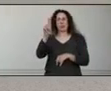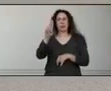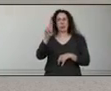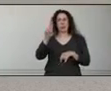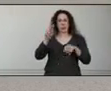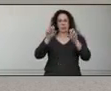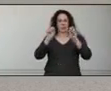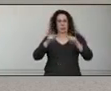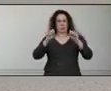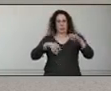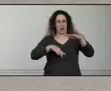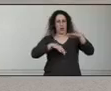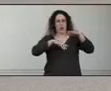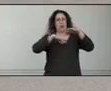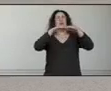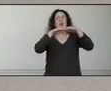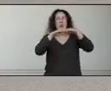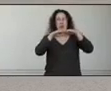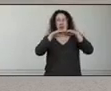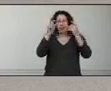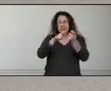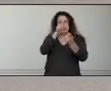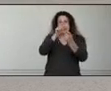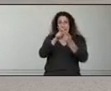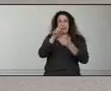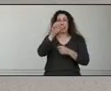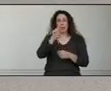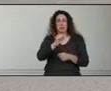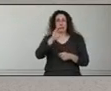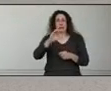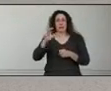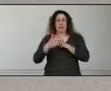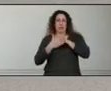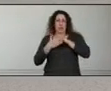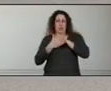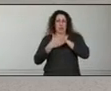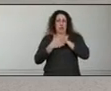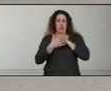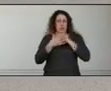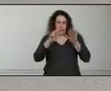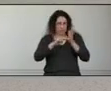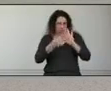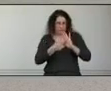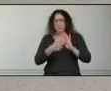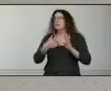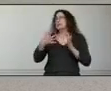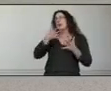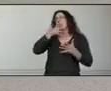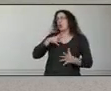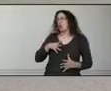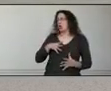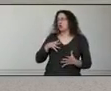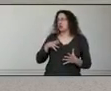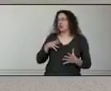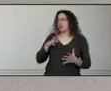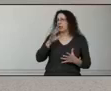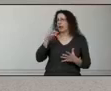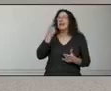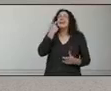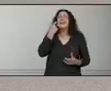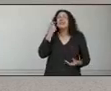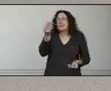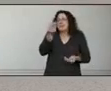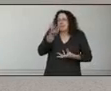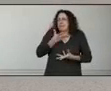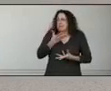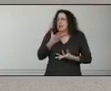does that mean specifically for Santa Clara County? Unfortunately, I just heard about this recently, so we'll take some time to digest that information